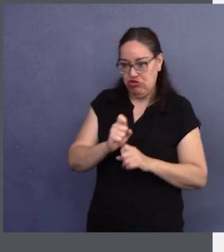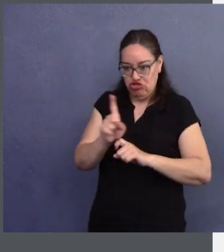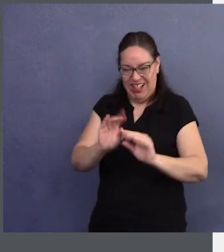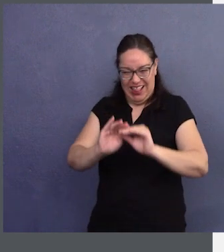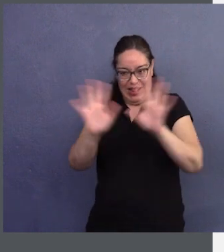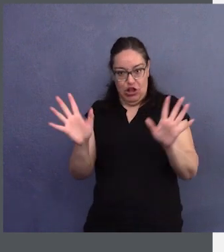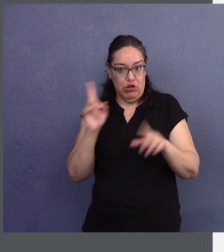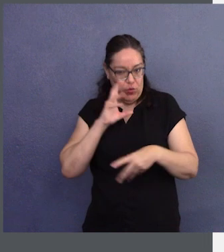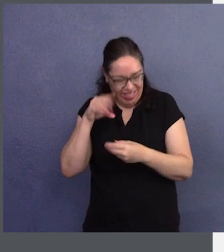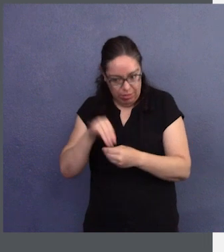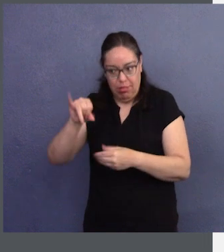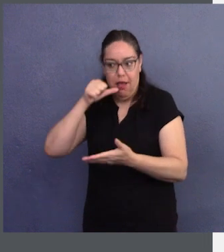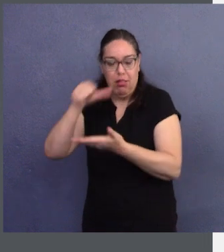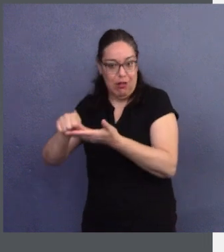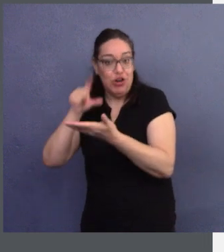this agreement.